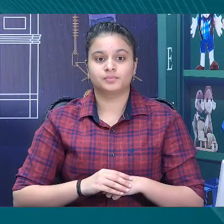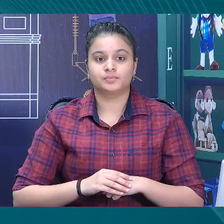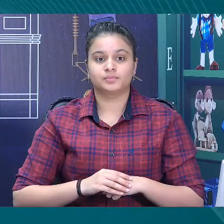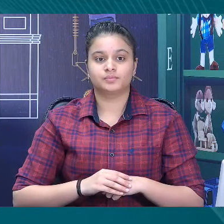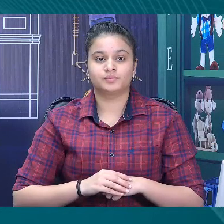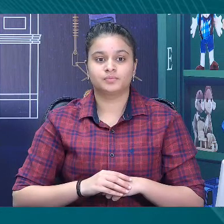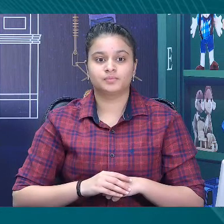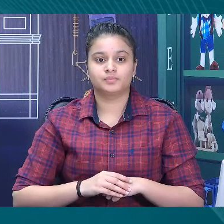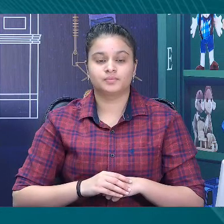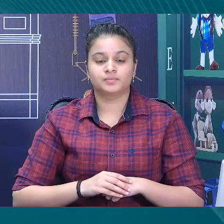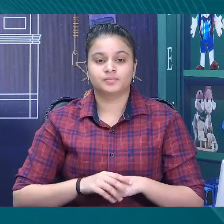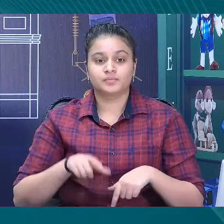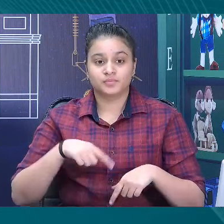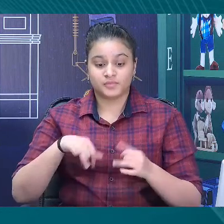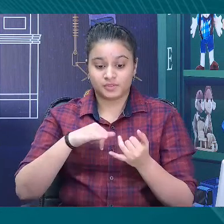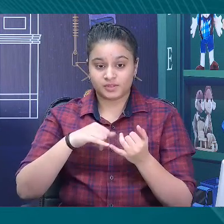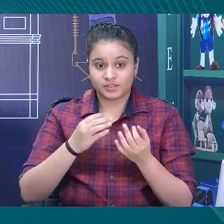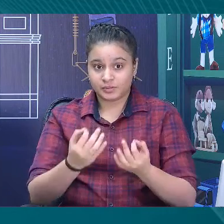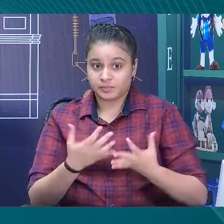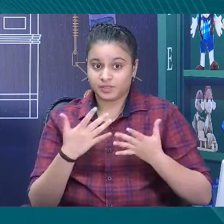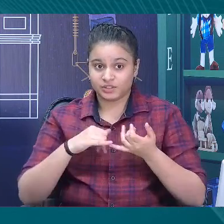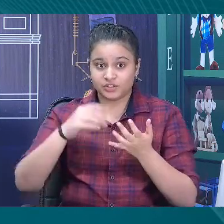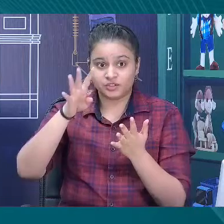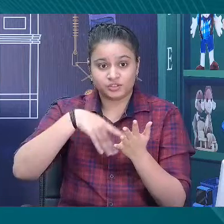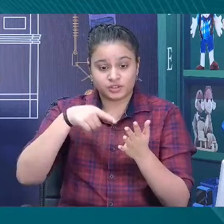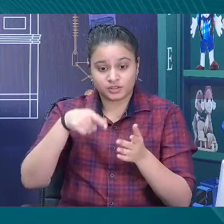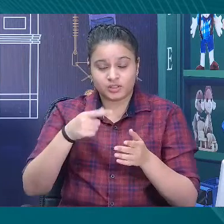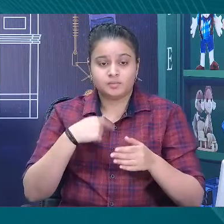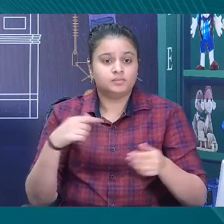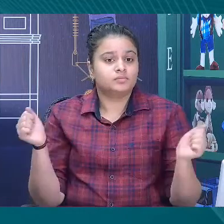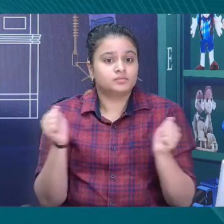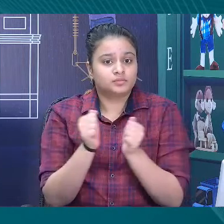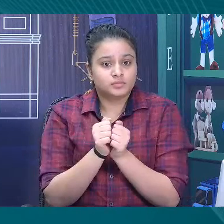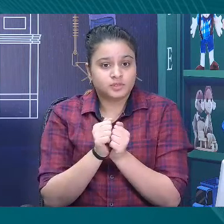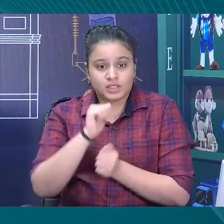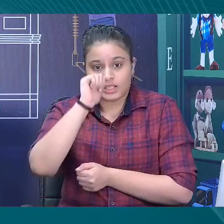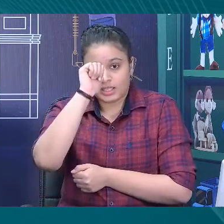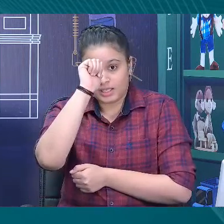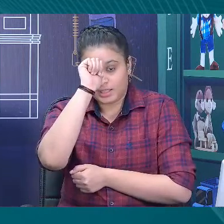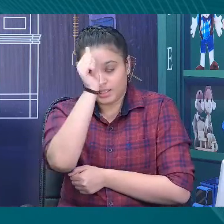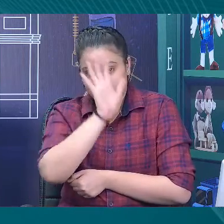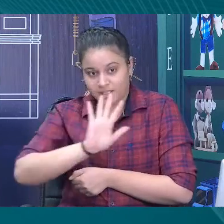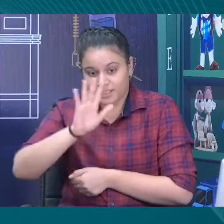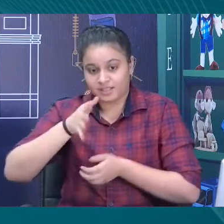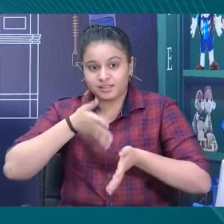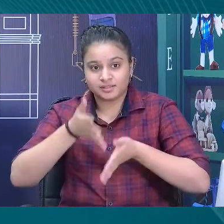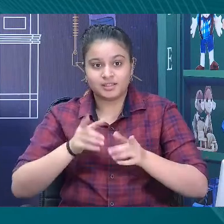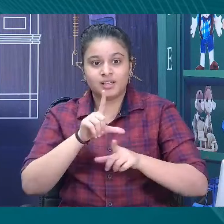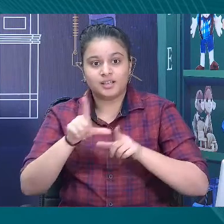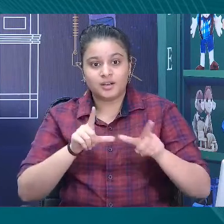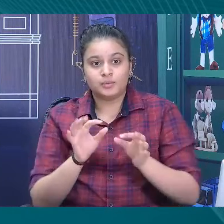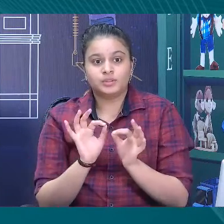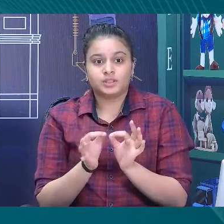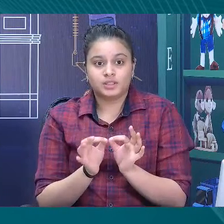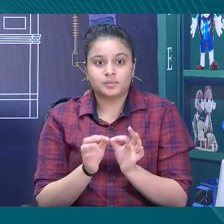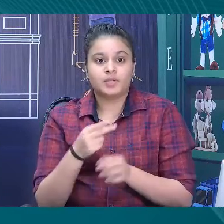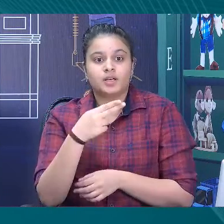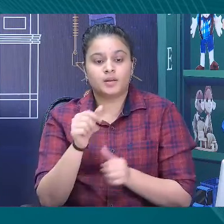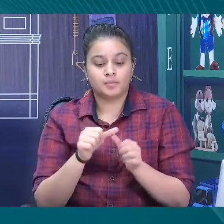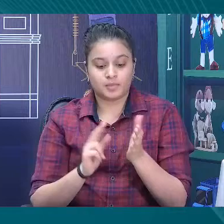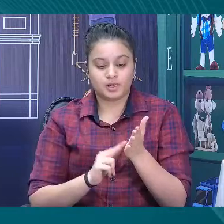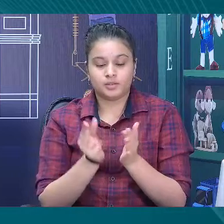And for this special session, we have with us our Indian Sign Language interpreter, Ms. Anushka